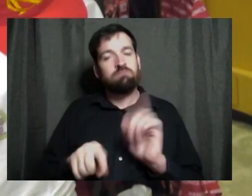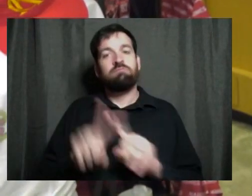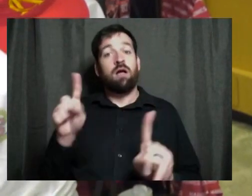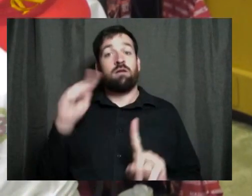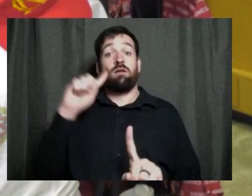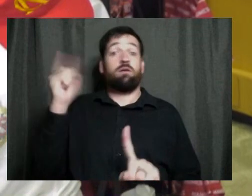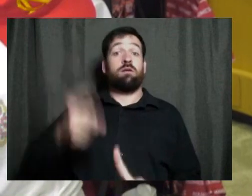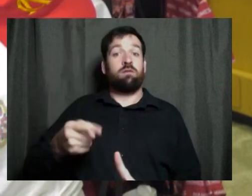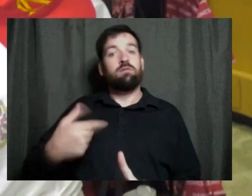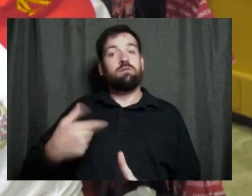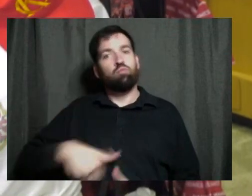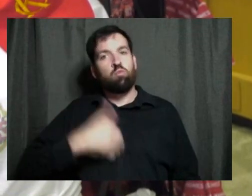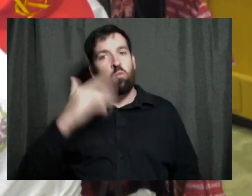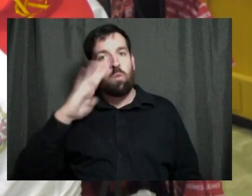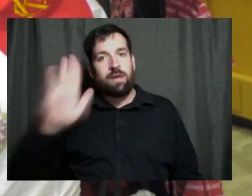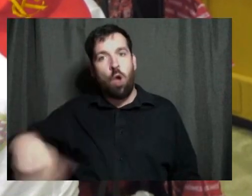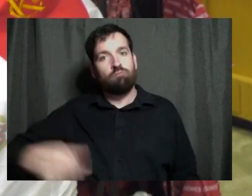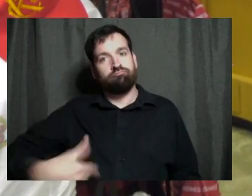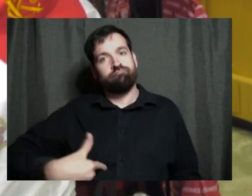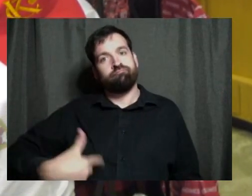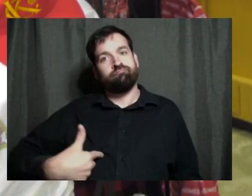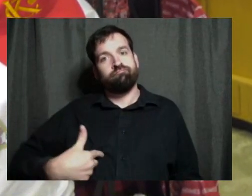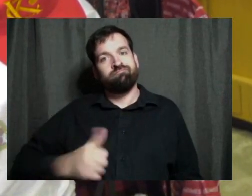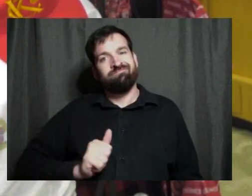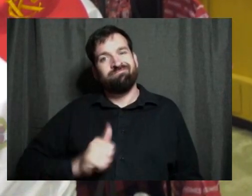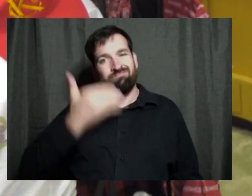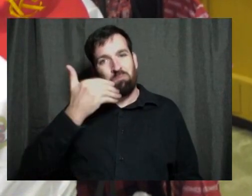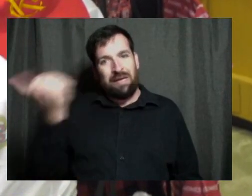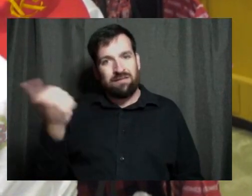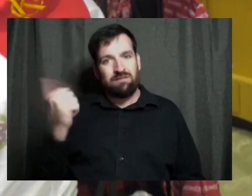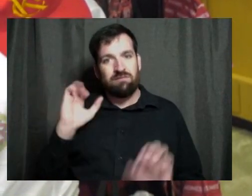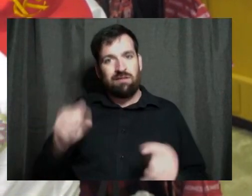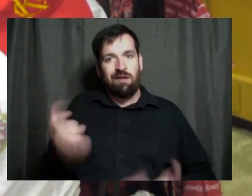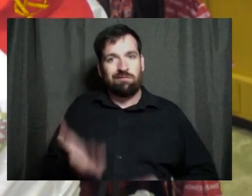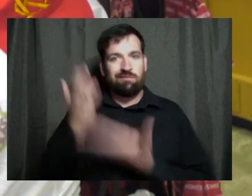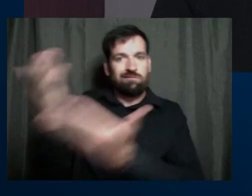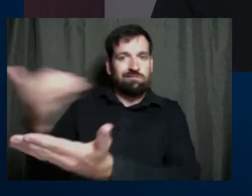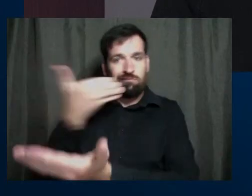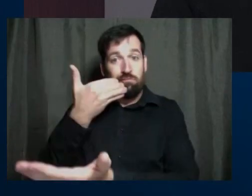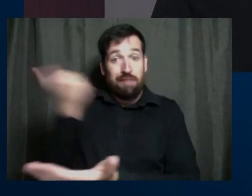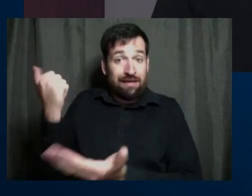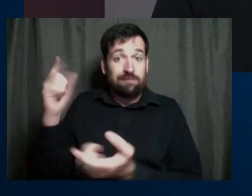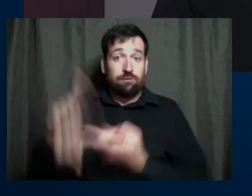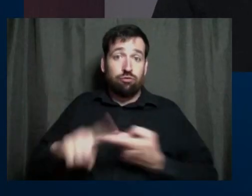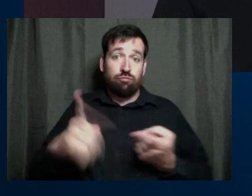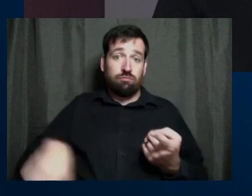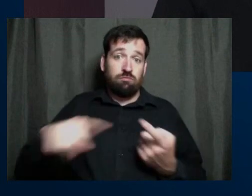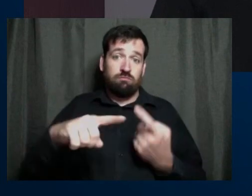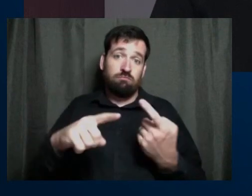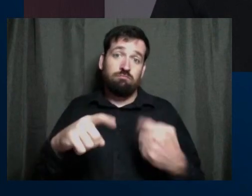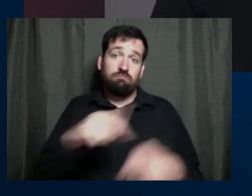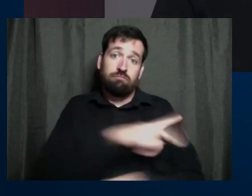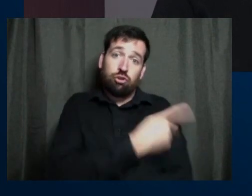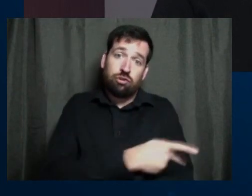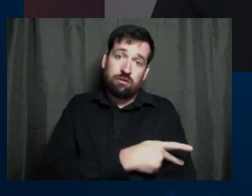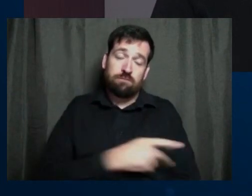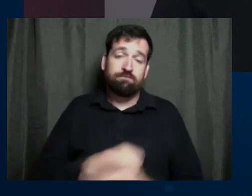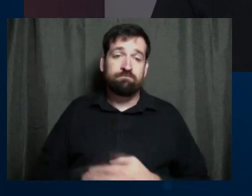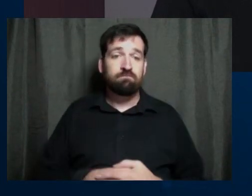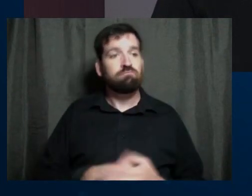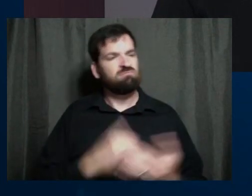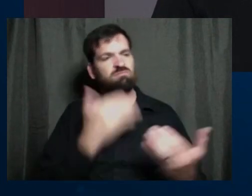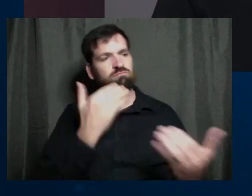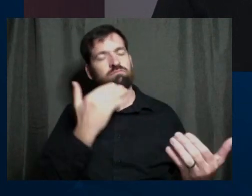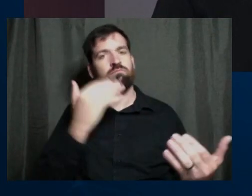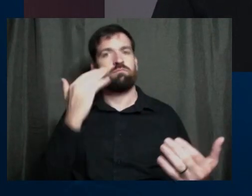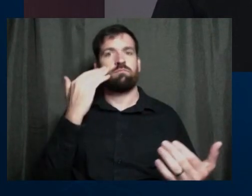we are the best and we can offer the best to our patients. That's good to know. Okay, so I want to talk about Lori's